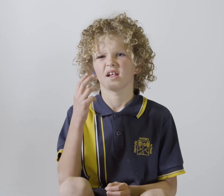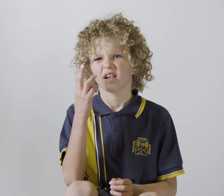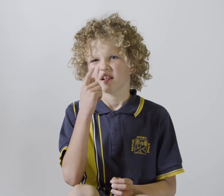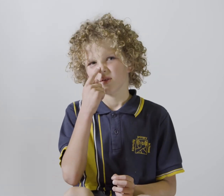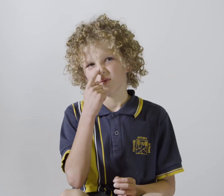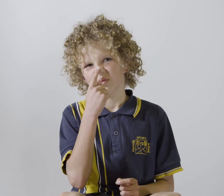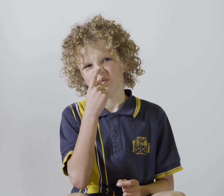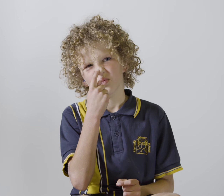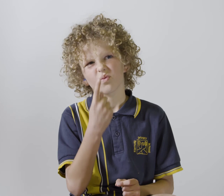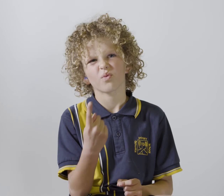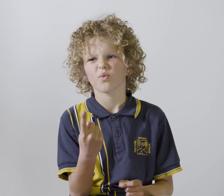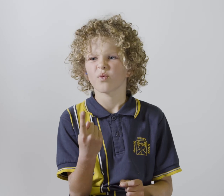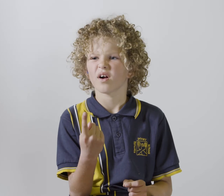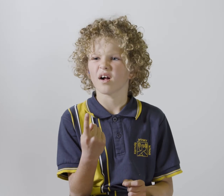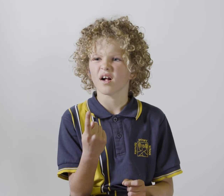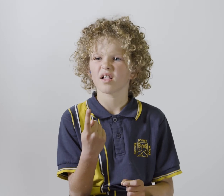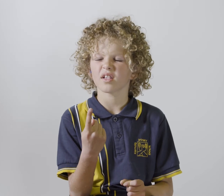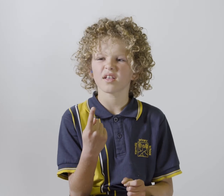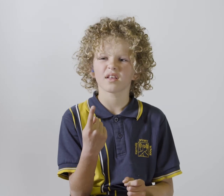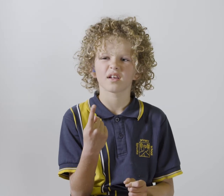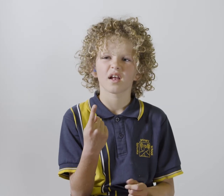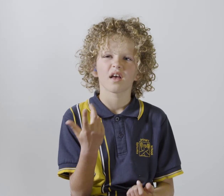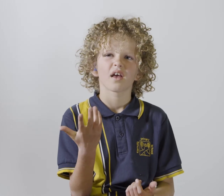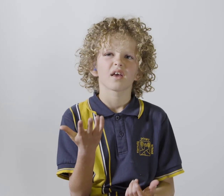so I got this when I was about 1,